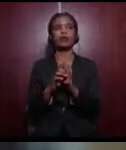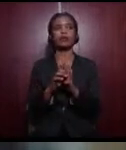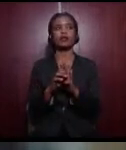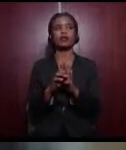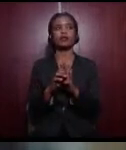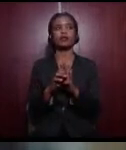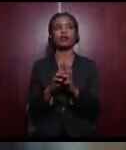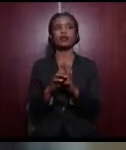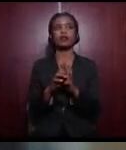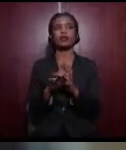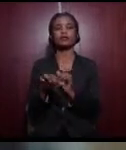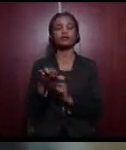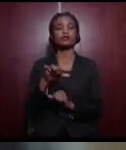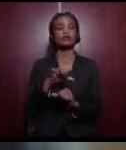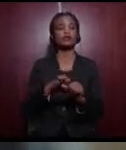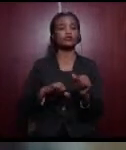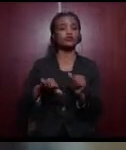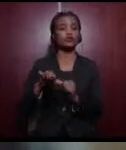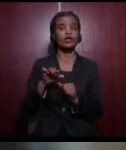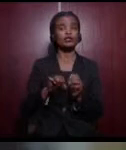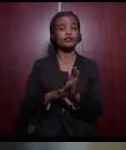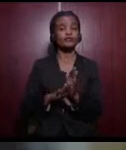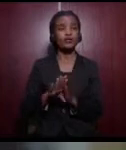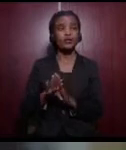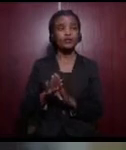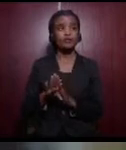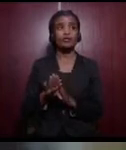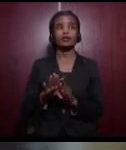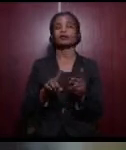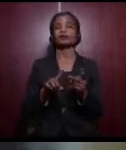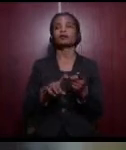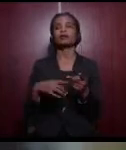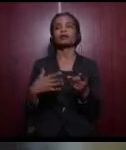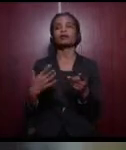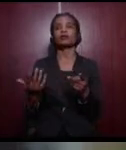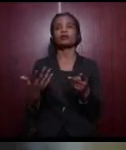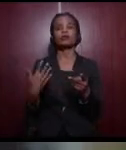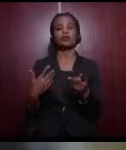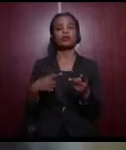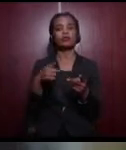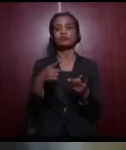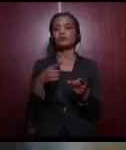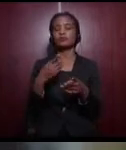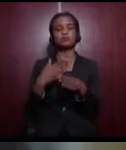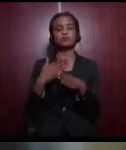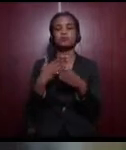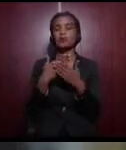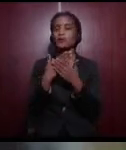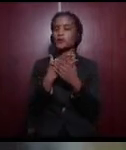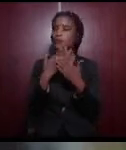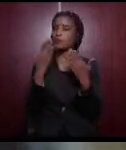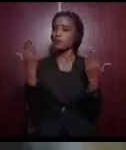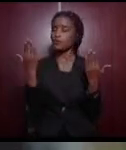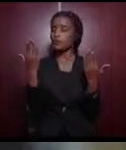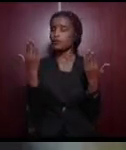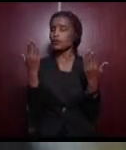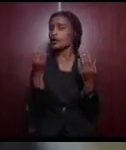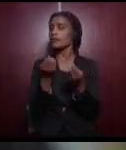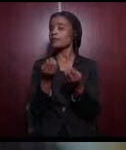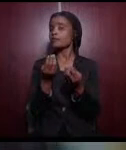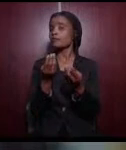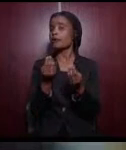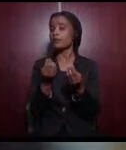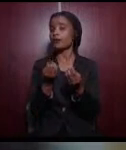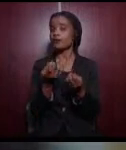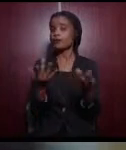the social, in terms of social development, kapa unemployment rate, kapa whatever that you need